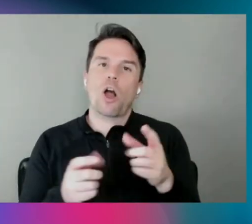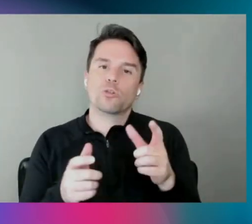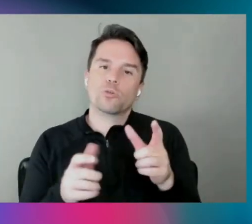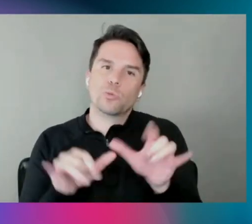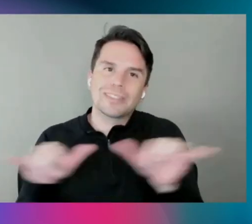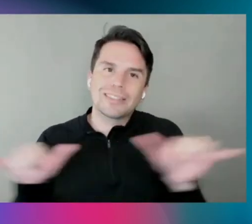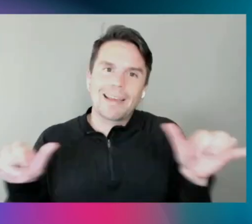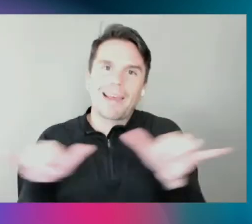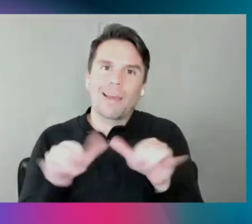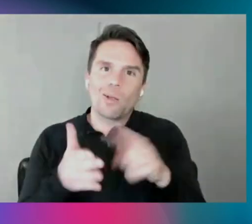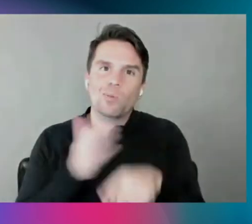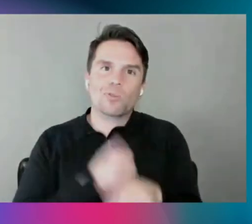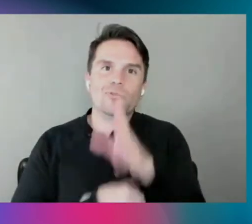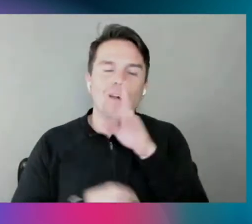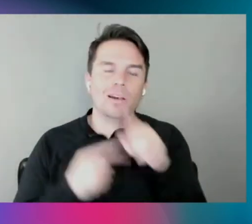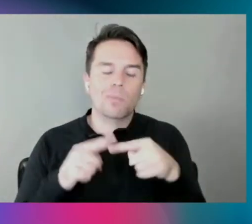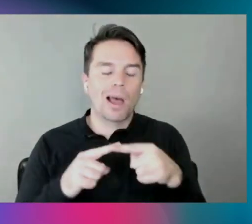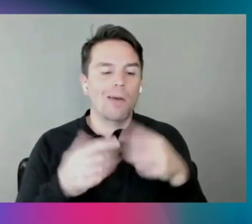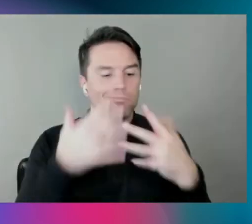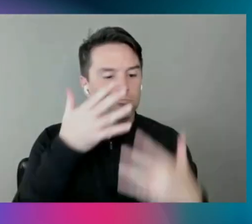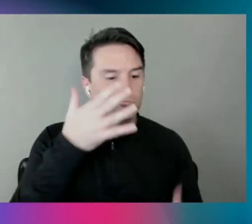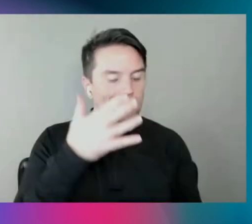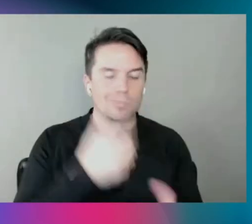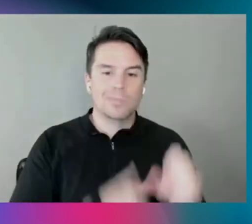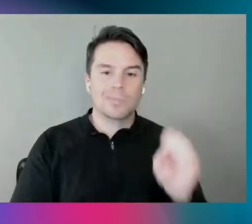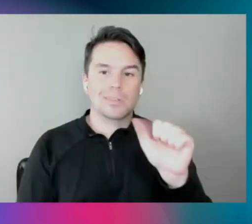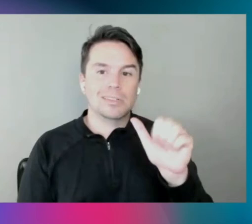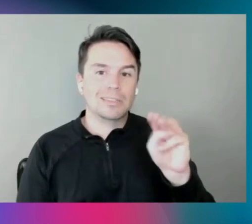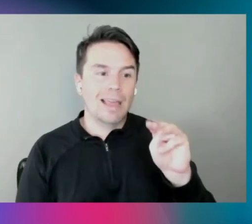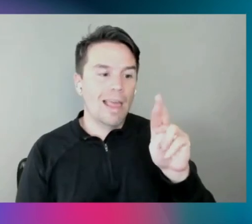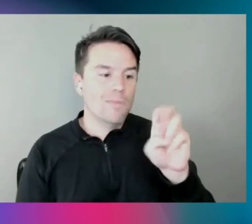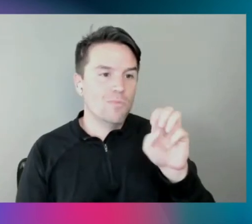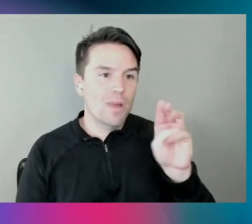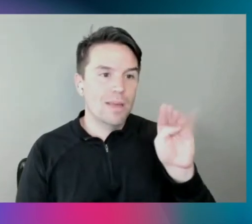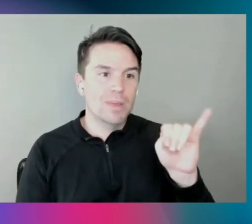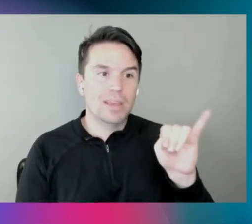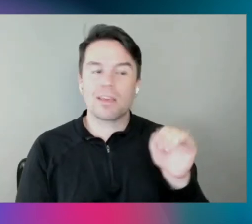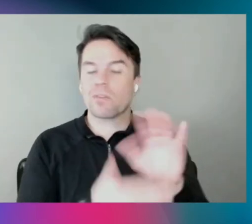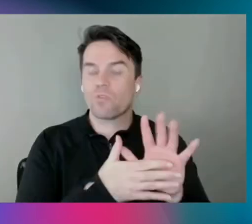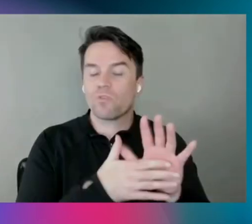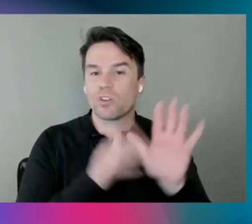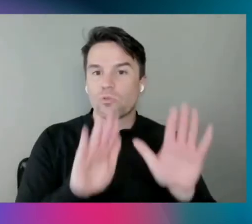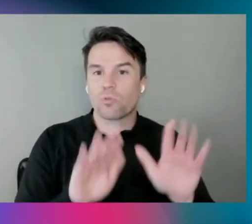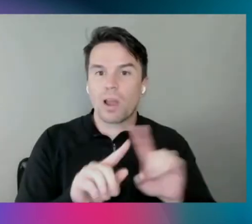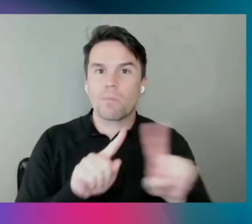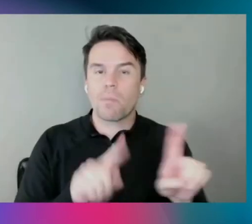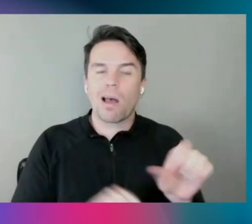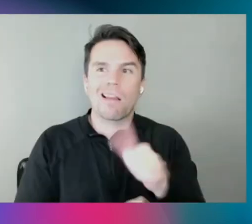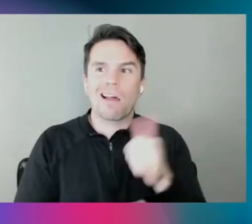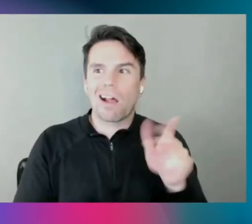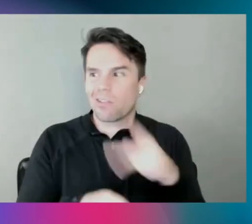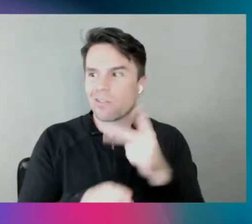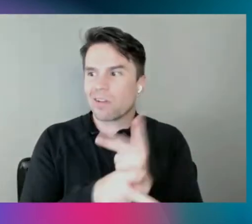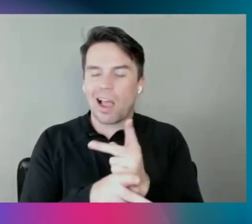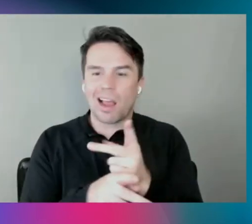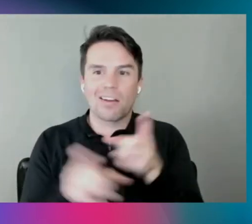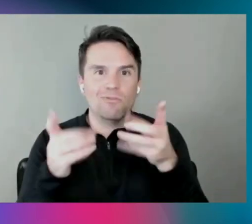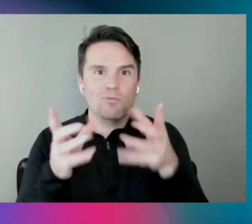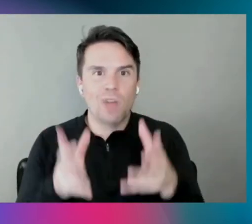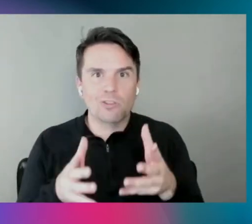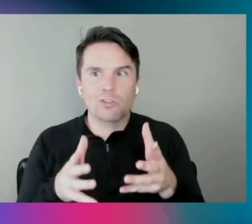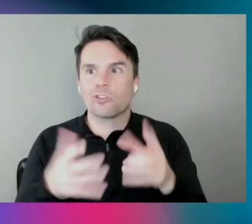Sam Raimi movies is great, but when you have to get all the other Argento movies and then all the other every director you're thinking about, it becomes tough.